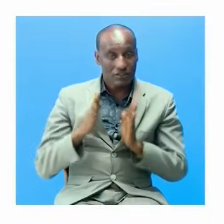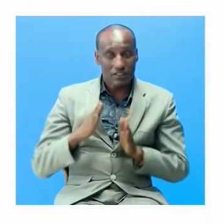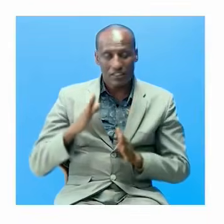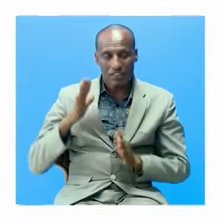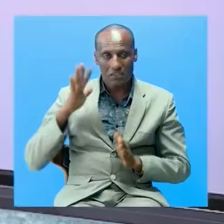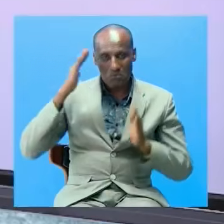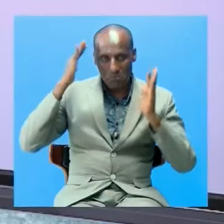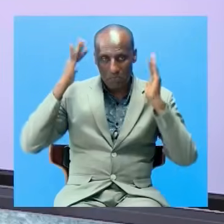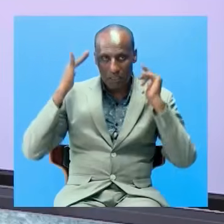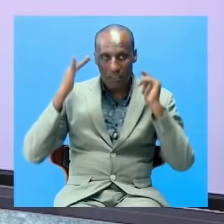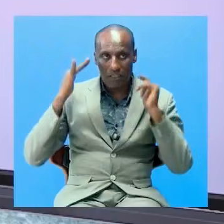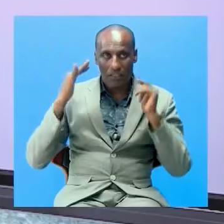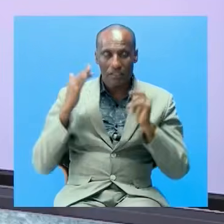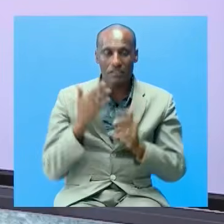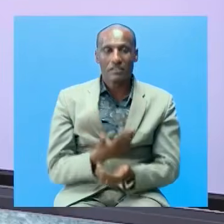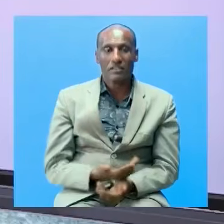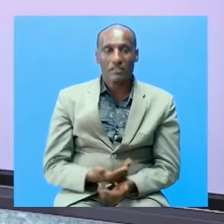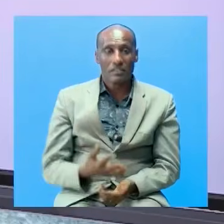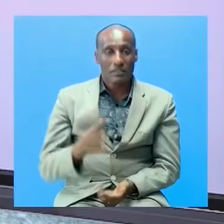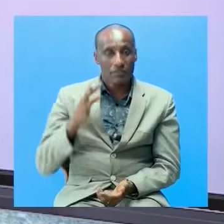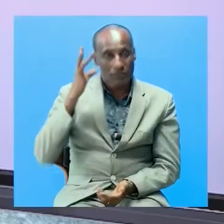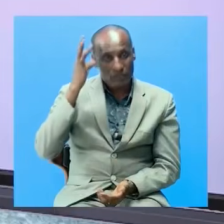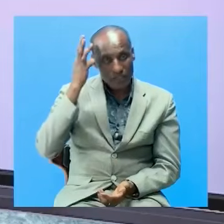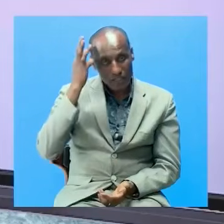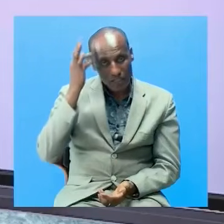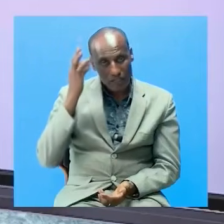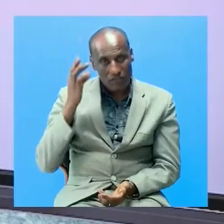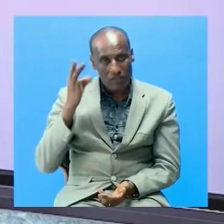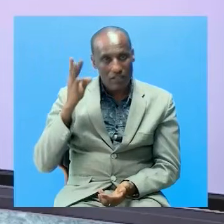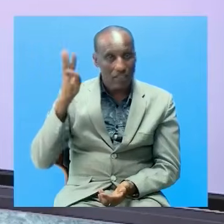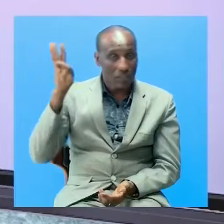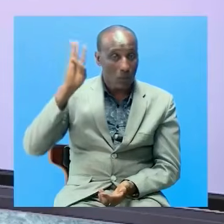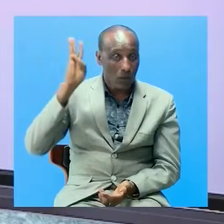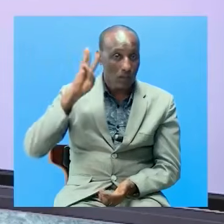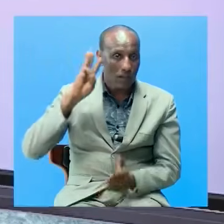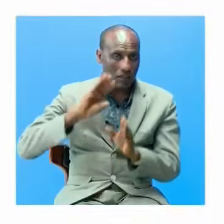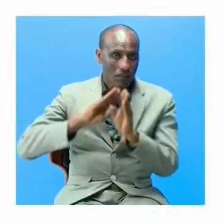God says it shall rain, it shall rain. Let's go.